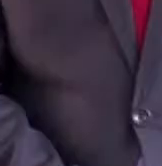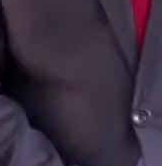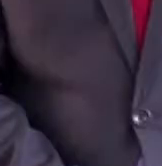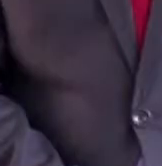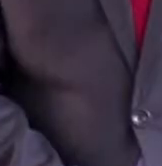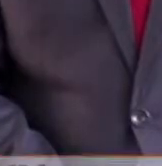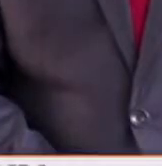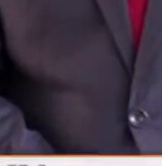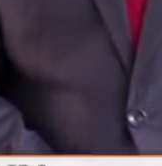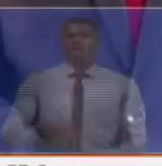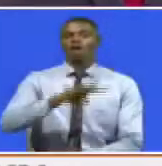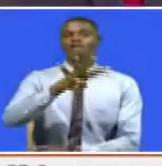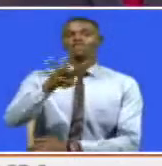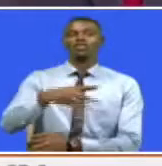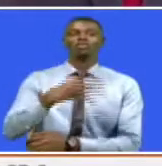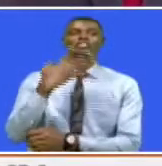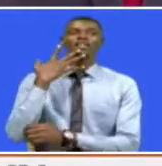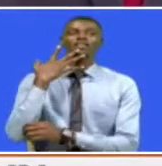cyclists. Actually,